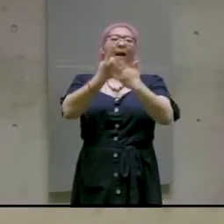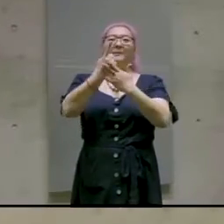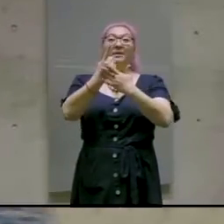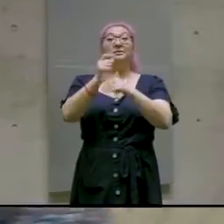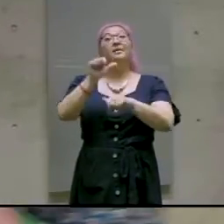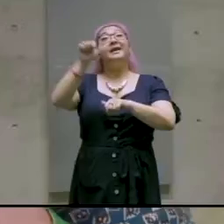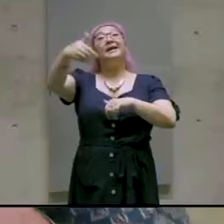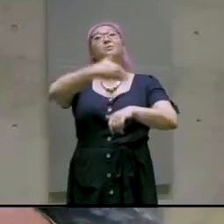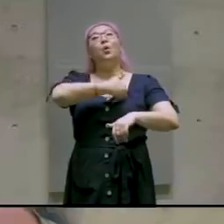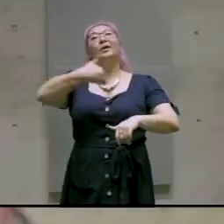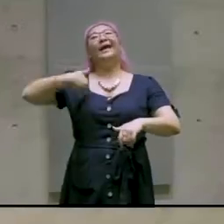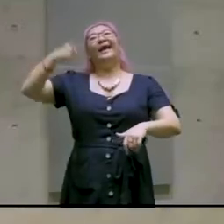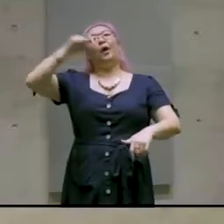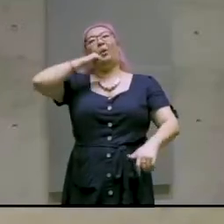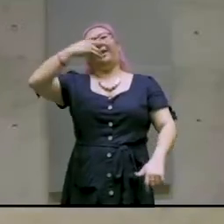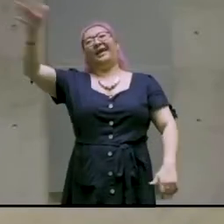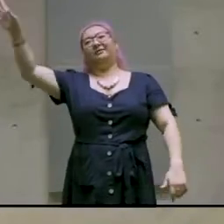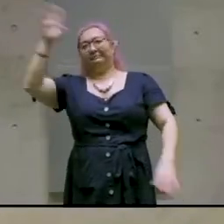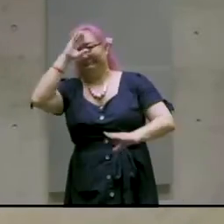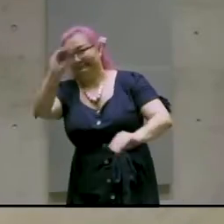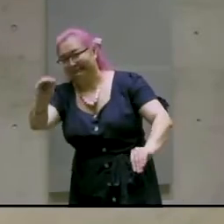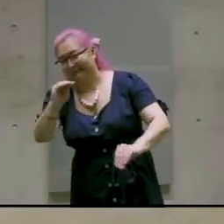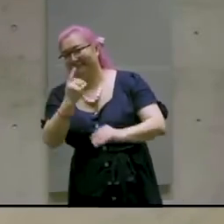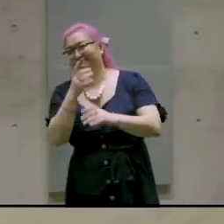back. Slight spoilers, but